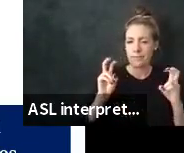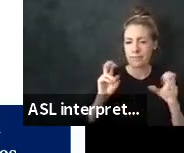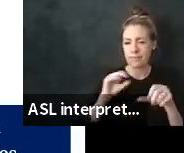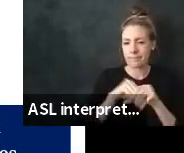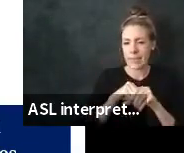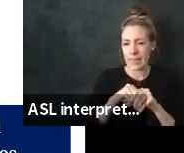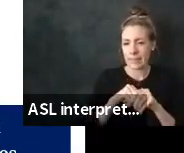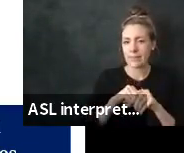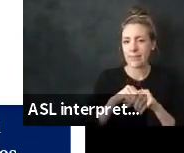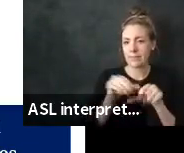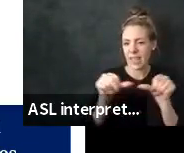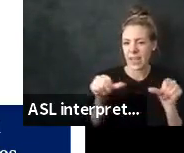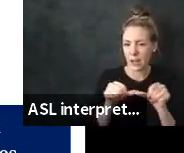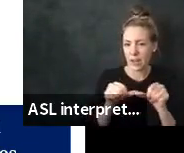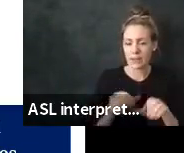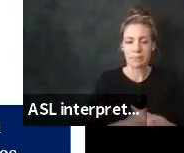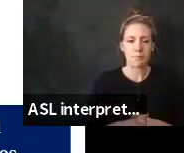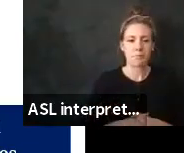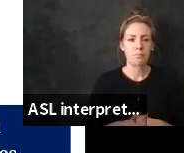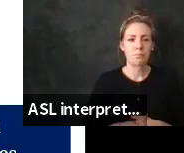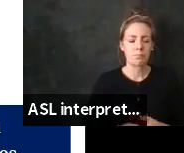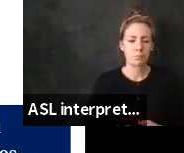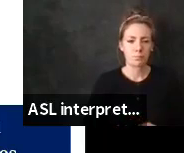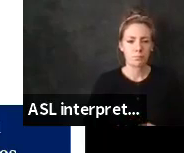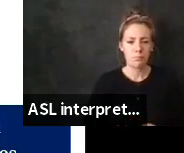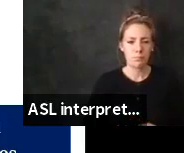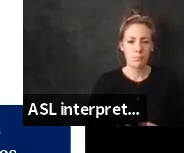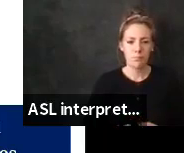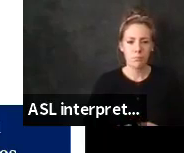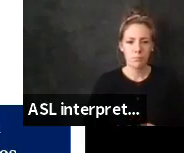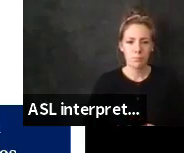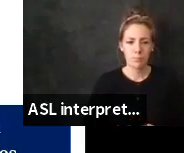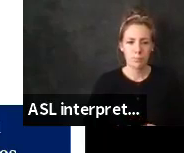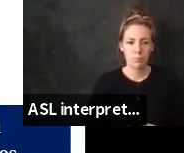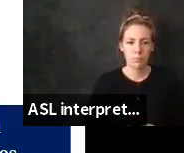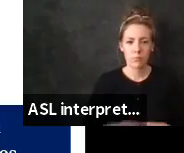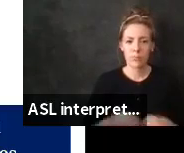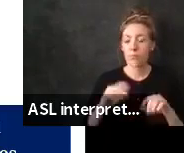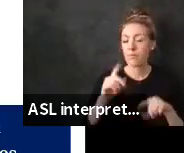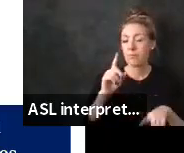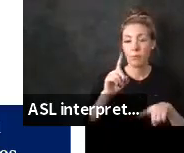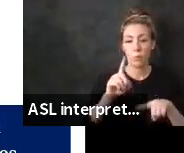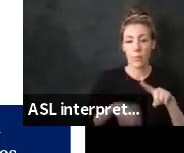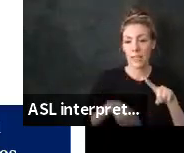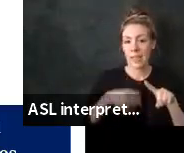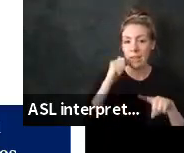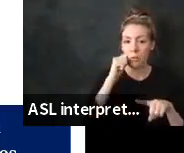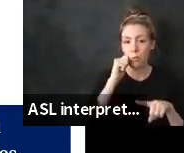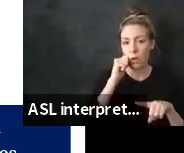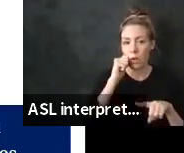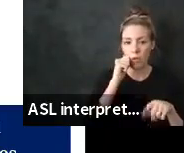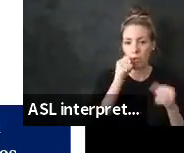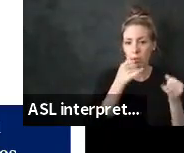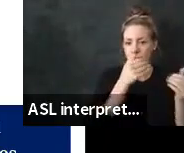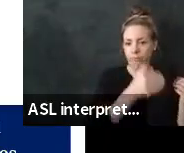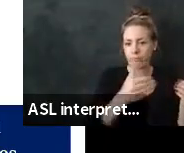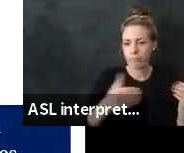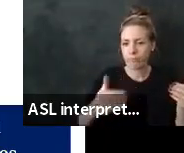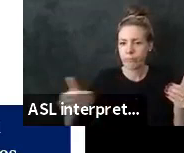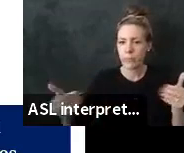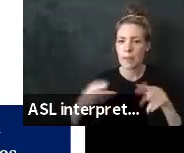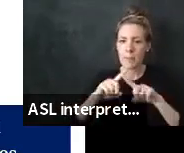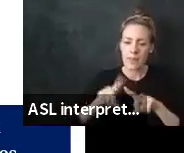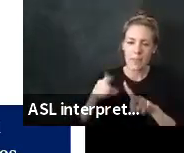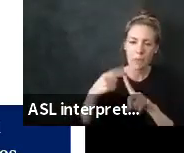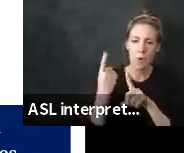of our protected class groups. And no racial gerrymandering, meaning that maps cannot be based solely or predominantly